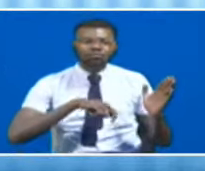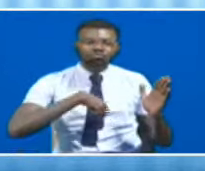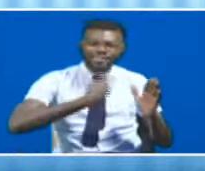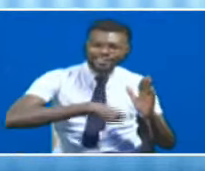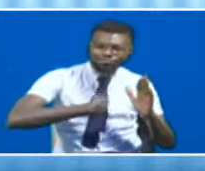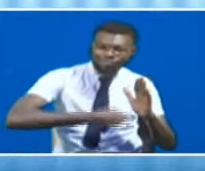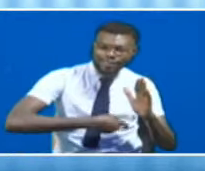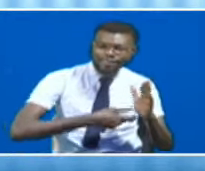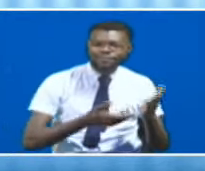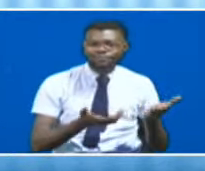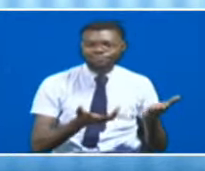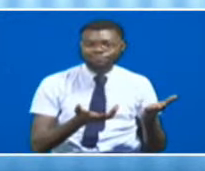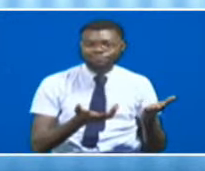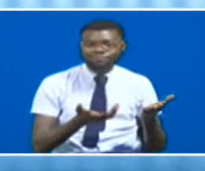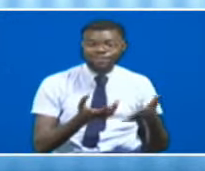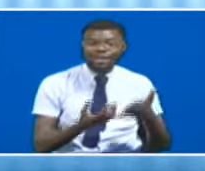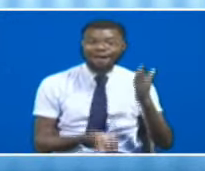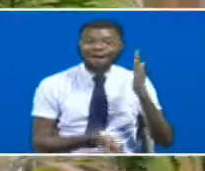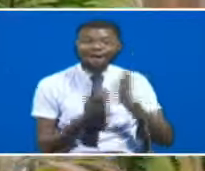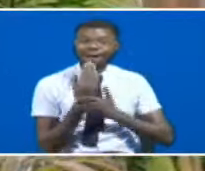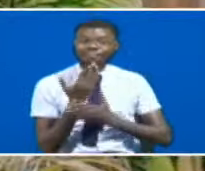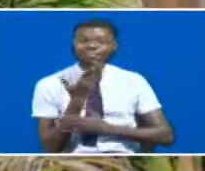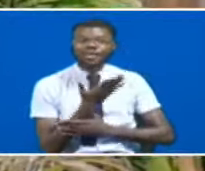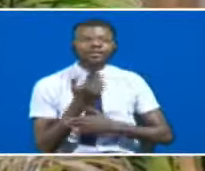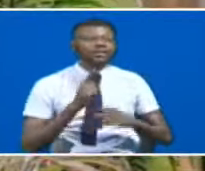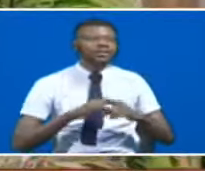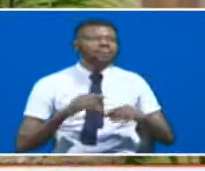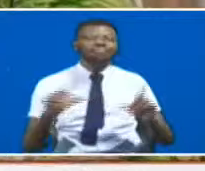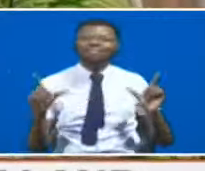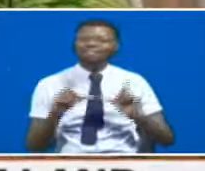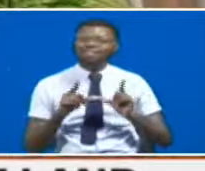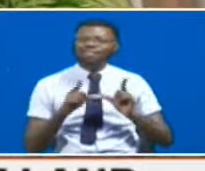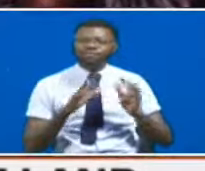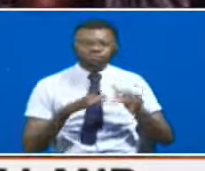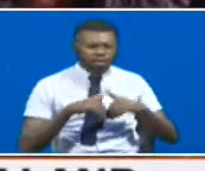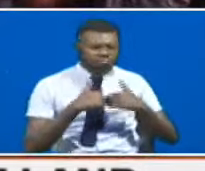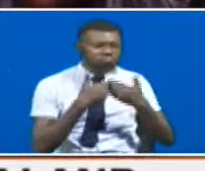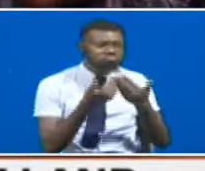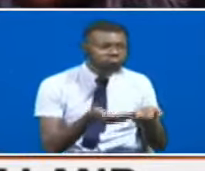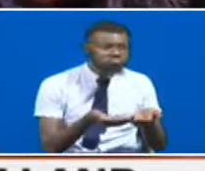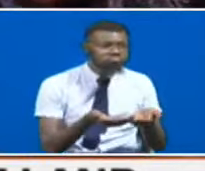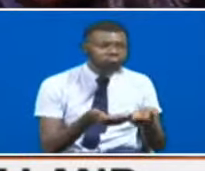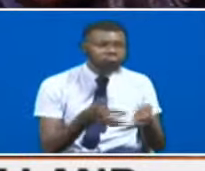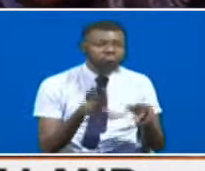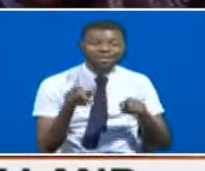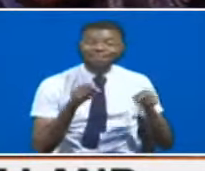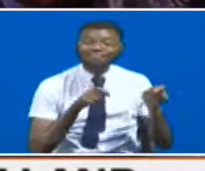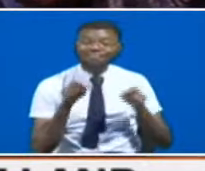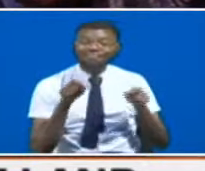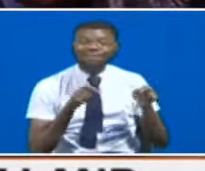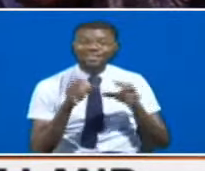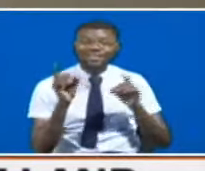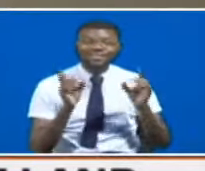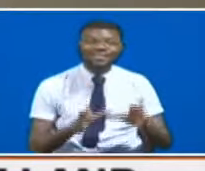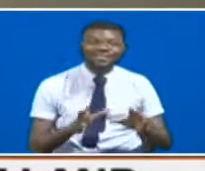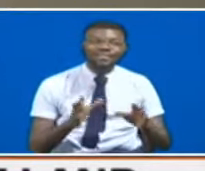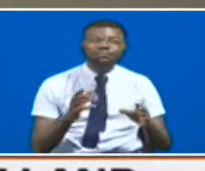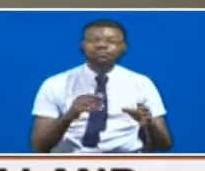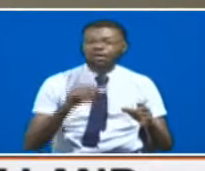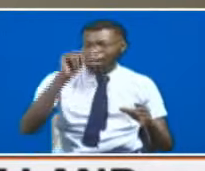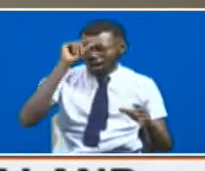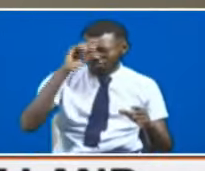the county. Speaking when he handed over the title deed, NE Kenya Managing Director Enrico Tavolini,